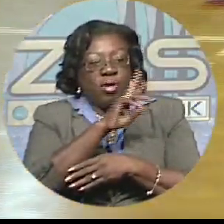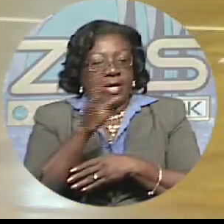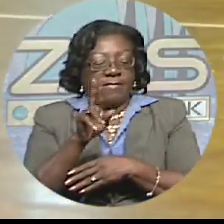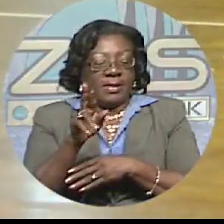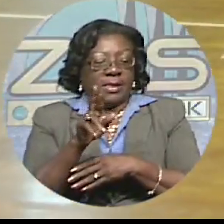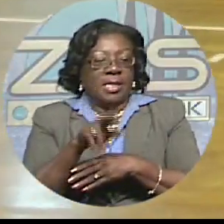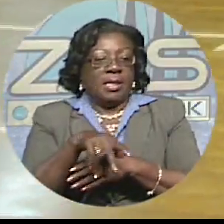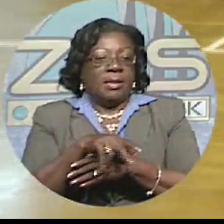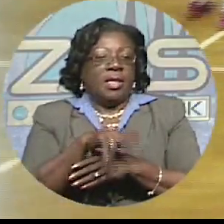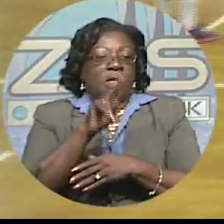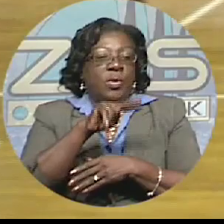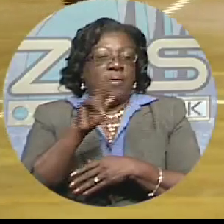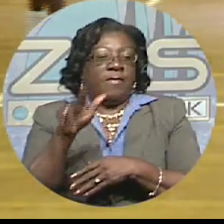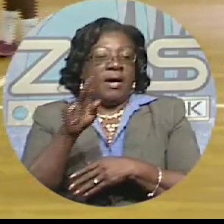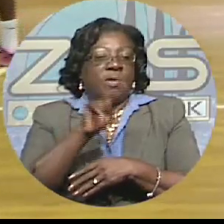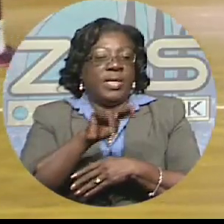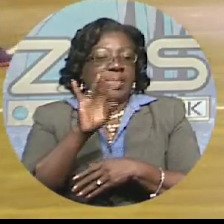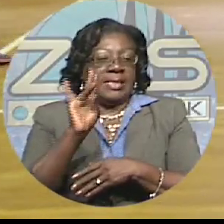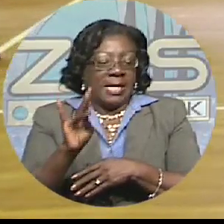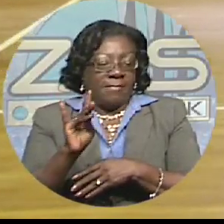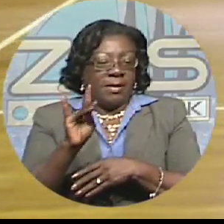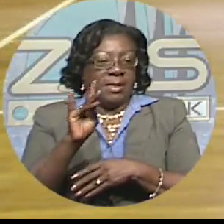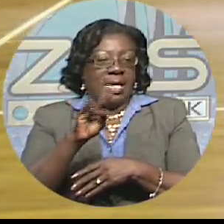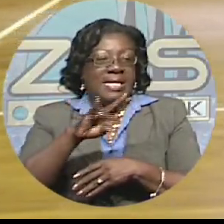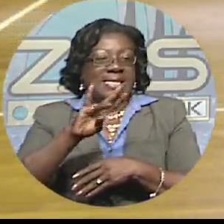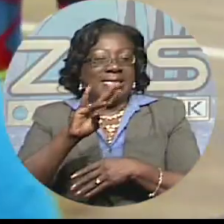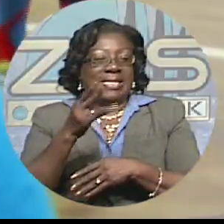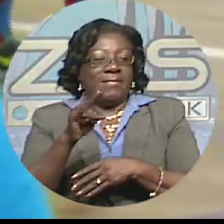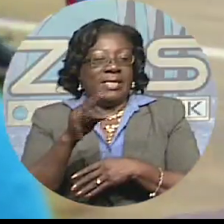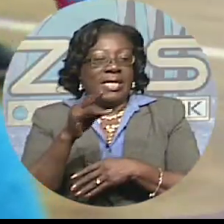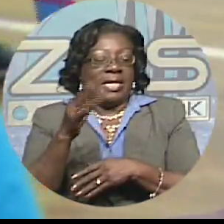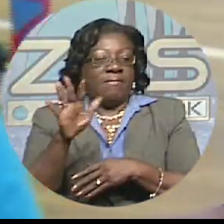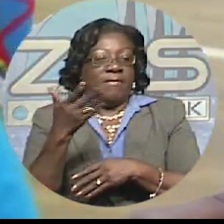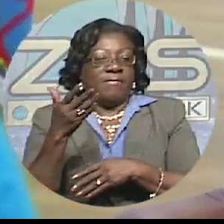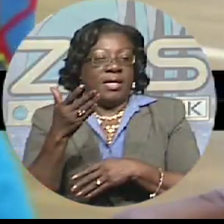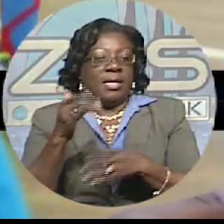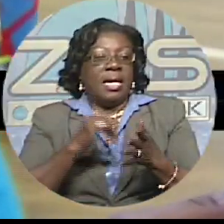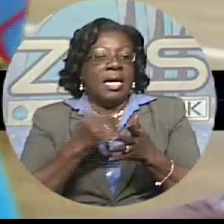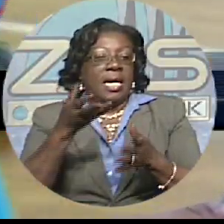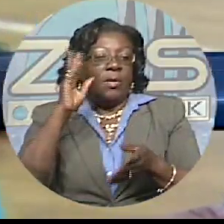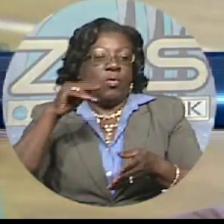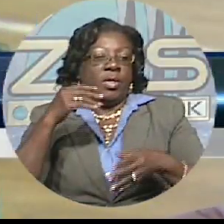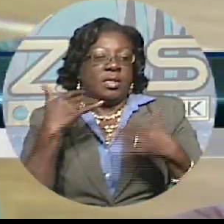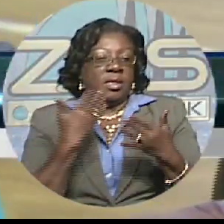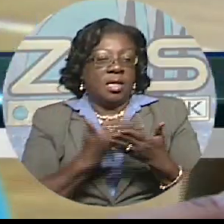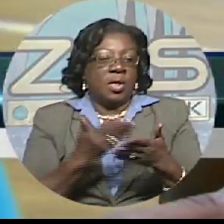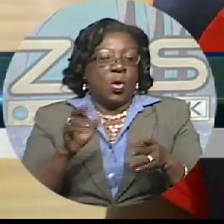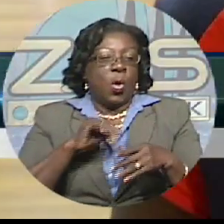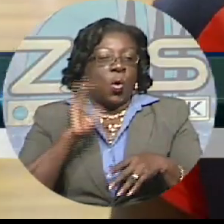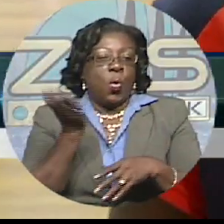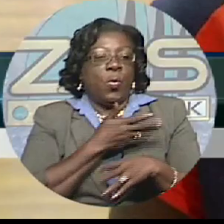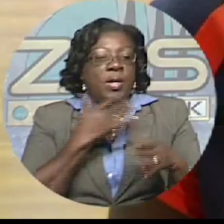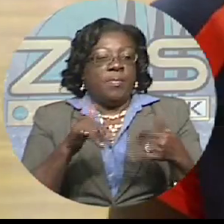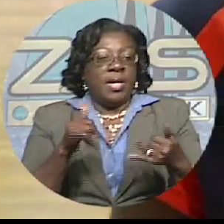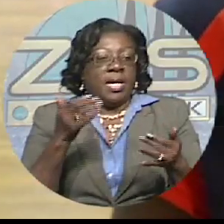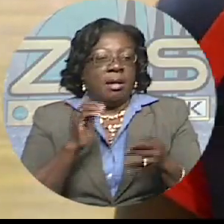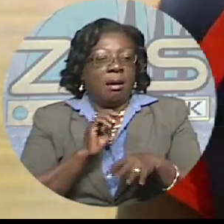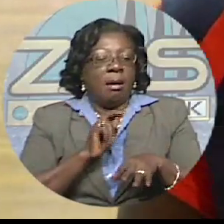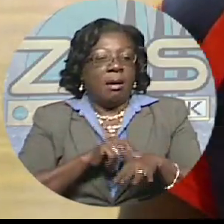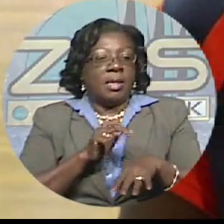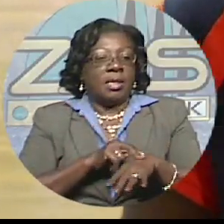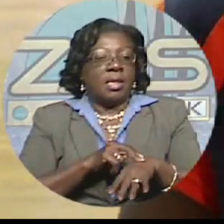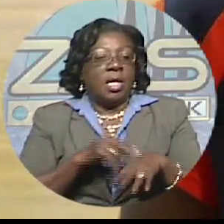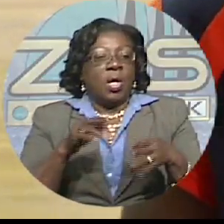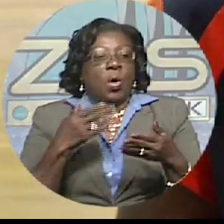25-27, 25-18, and 17-15. It was good. We play hard, but we come with the win. We played well, but not